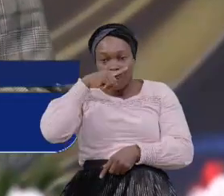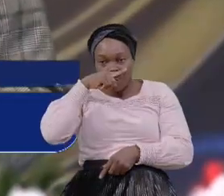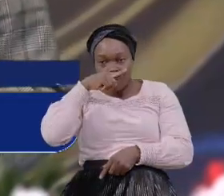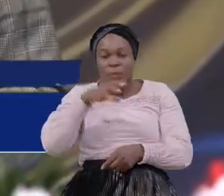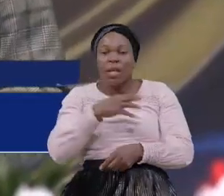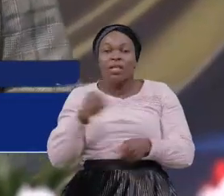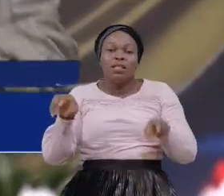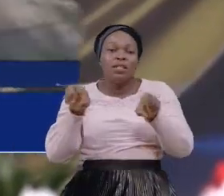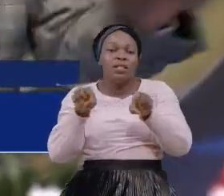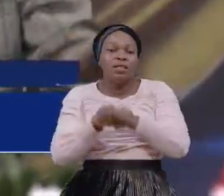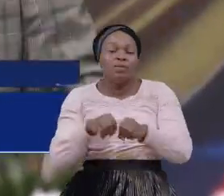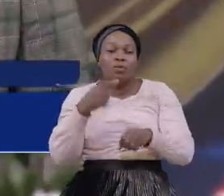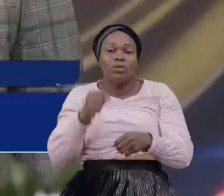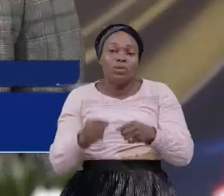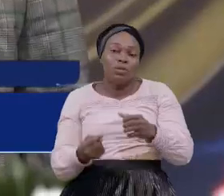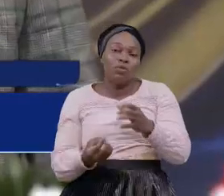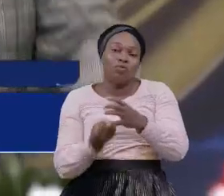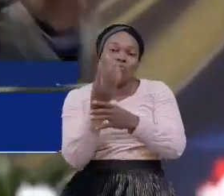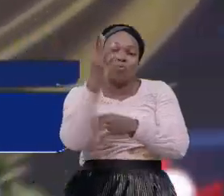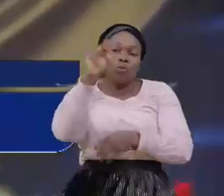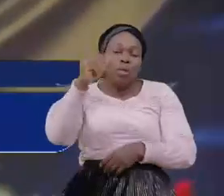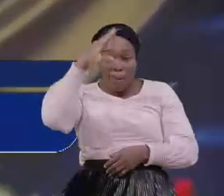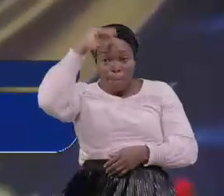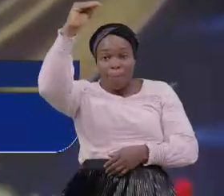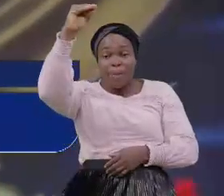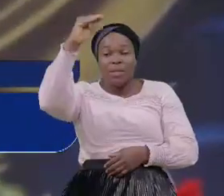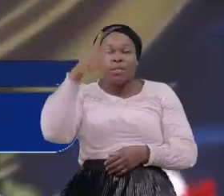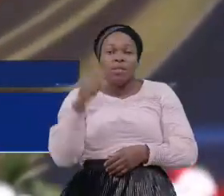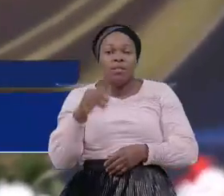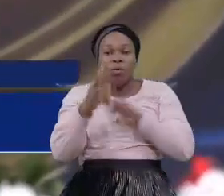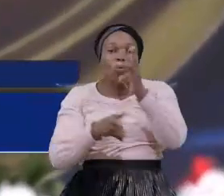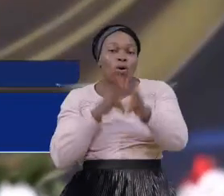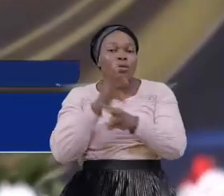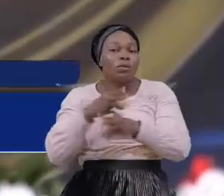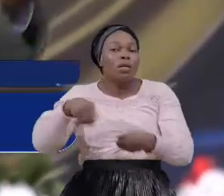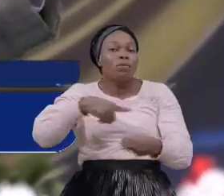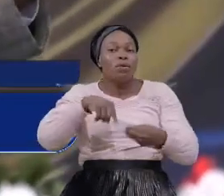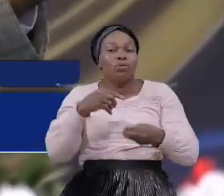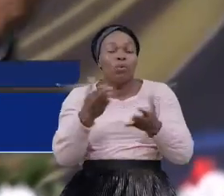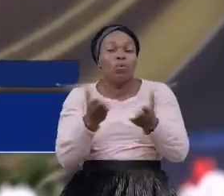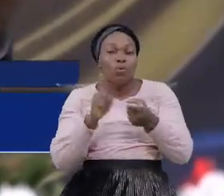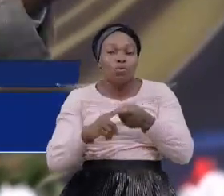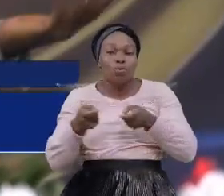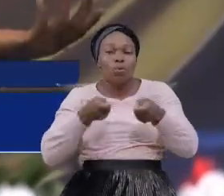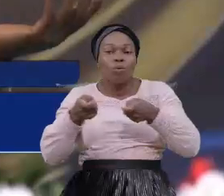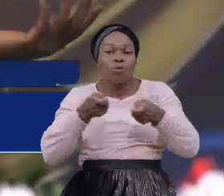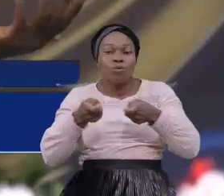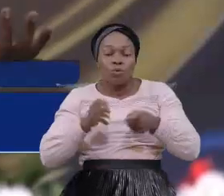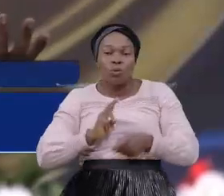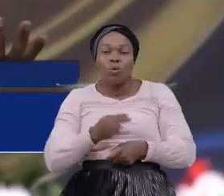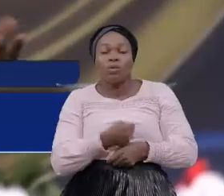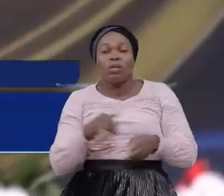grown men. The world around, they so want to control us that we don't have the